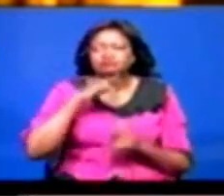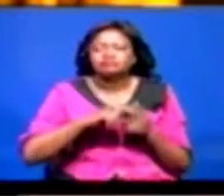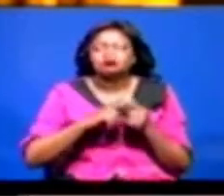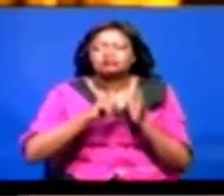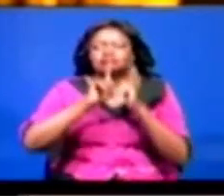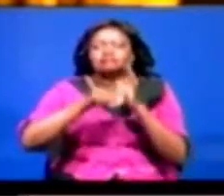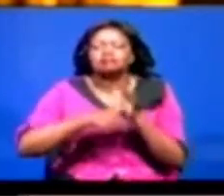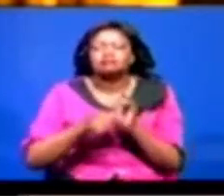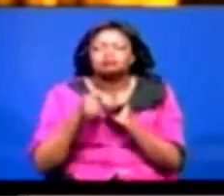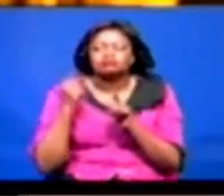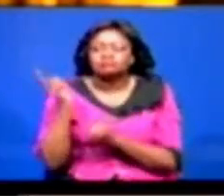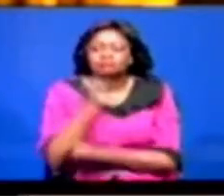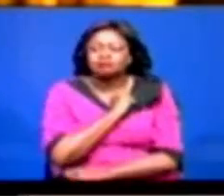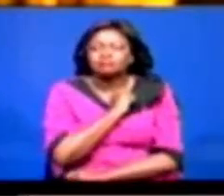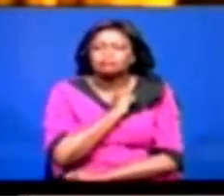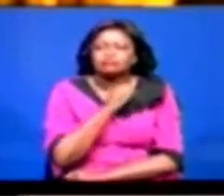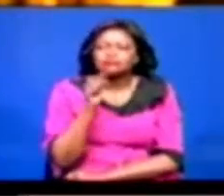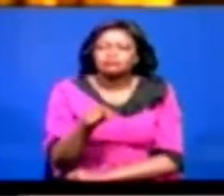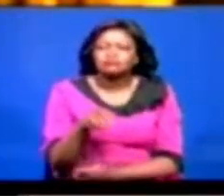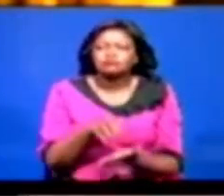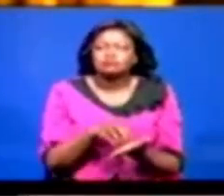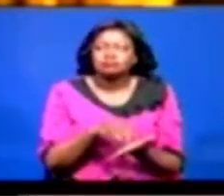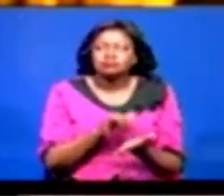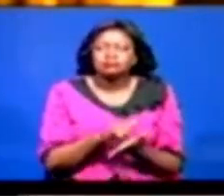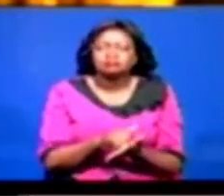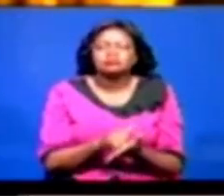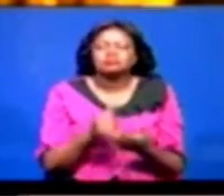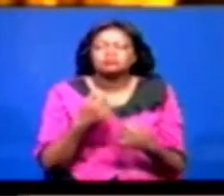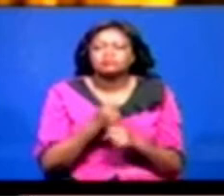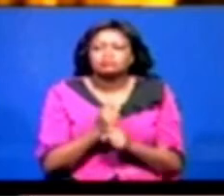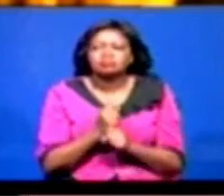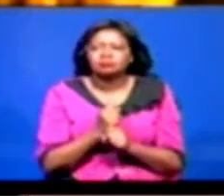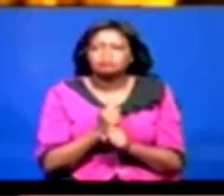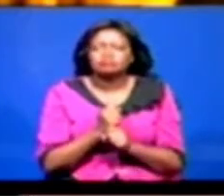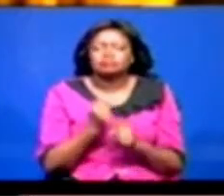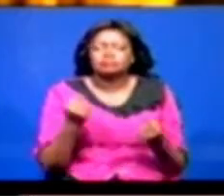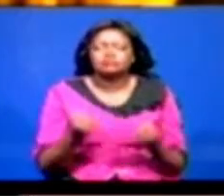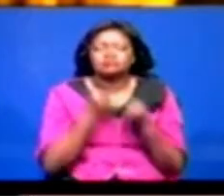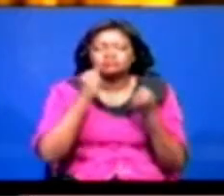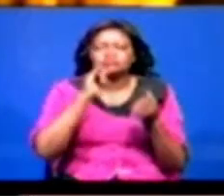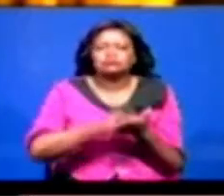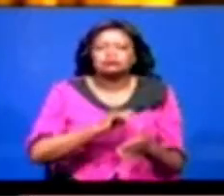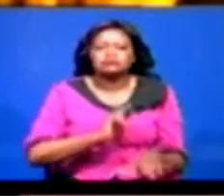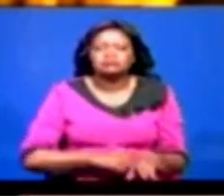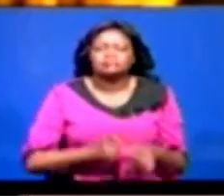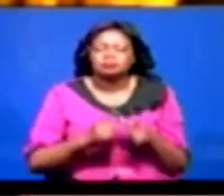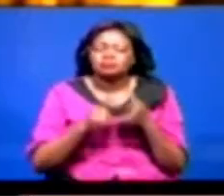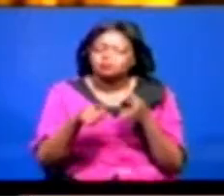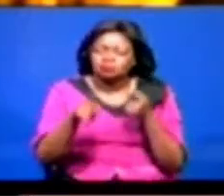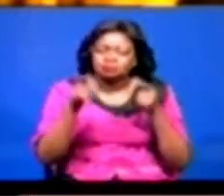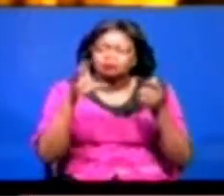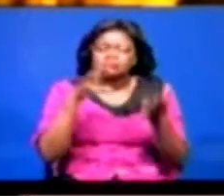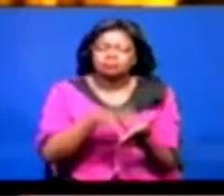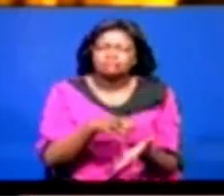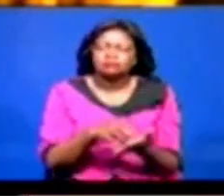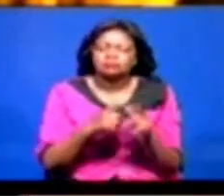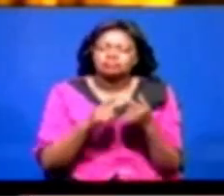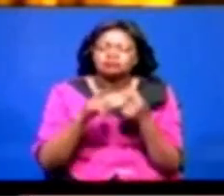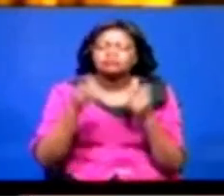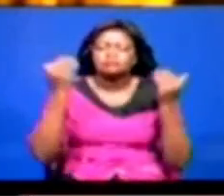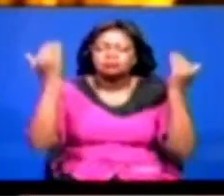any event. This is the situation that was prevailing at that time. My lords, faced with this situation, this court